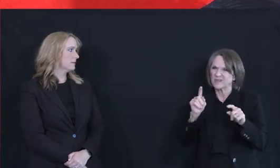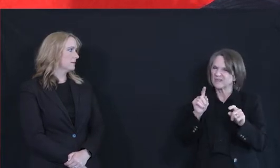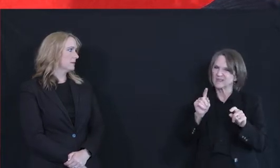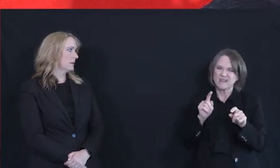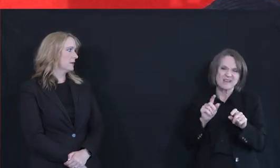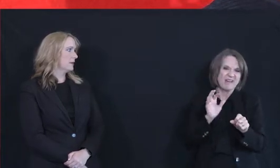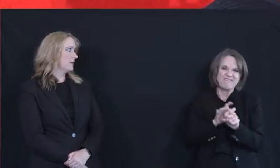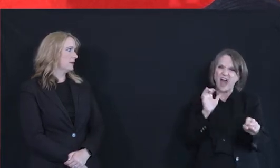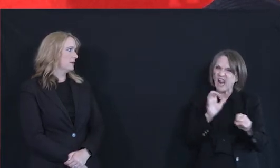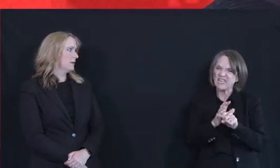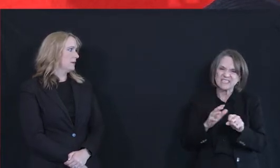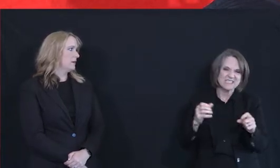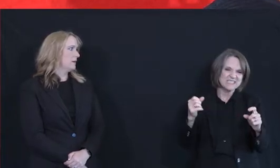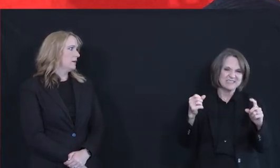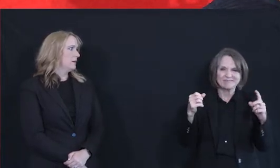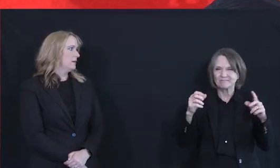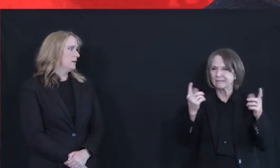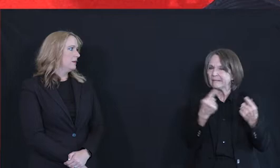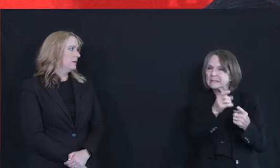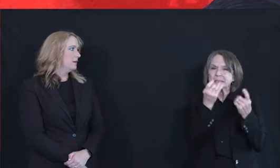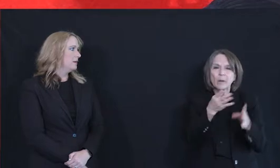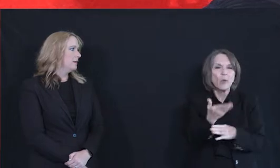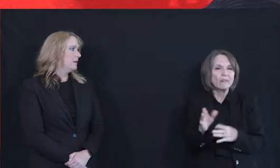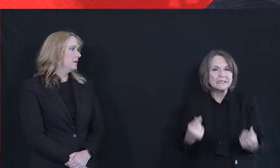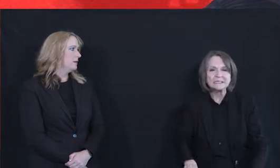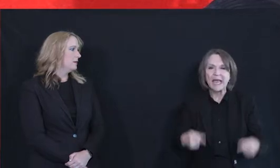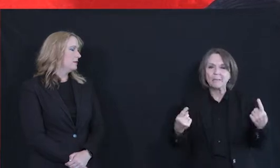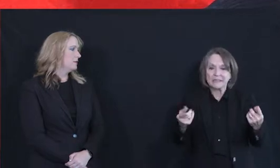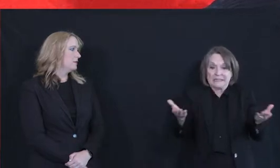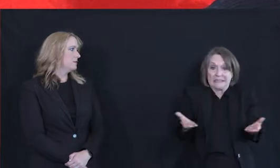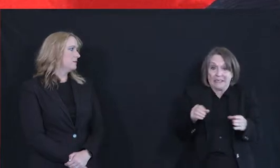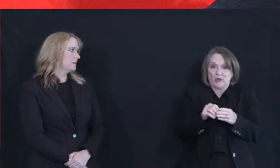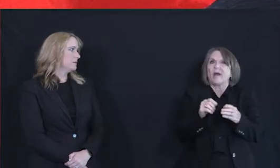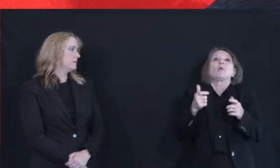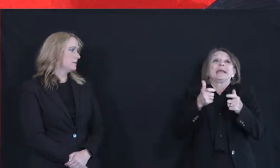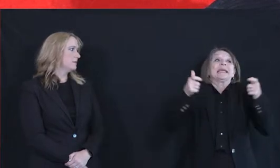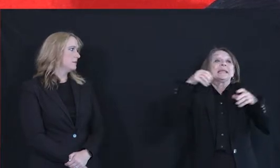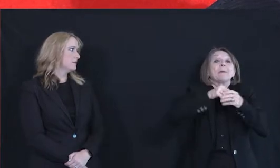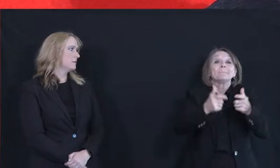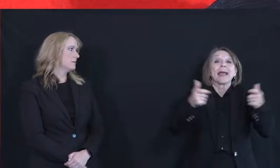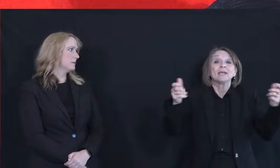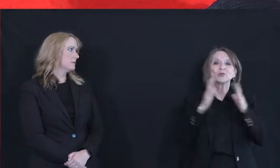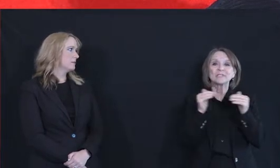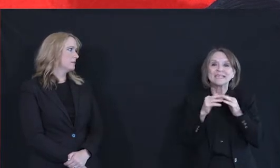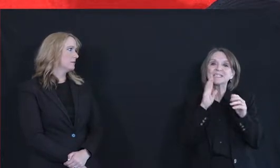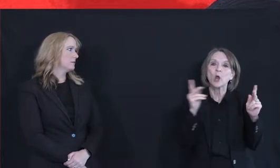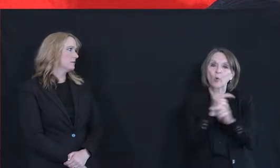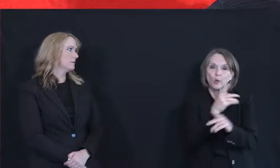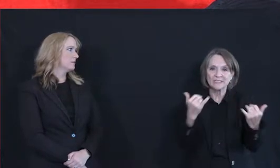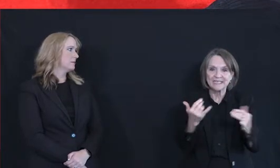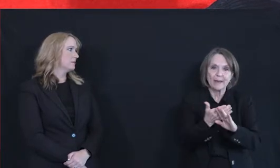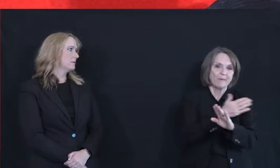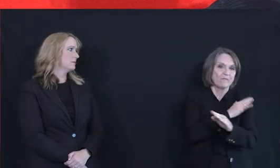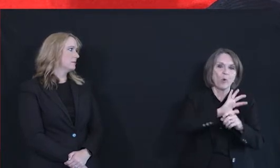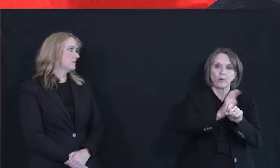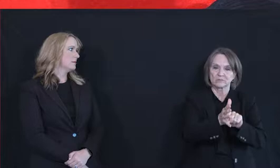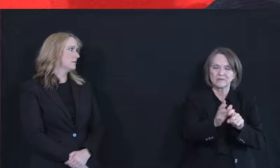remains dramatically higher today than it did before the pandemic according to the Council on criminal justice mid-year 2020